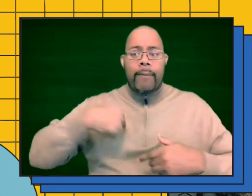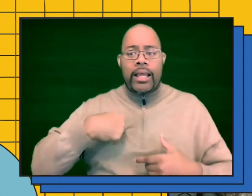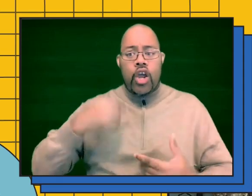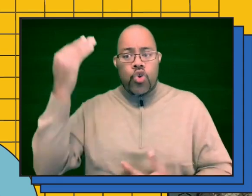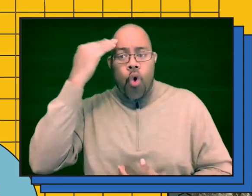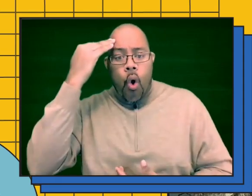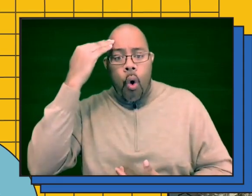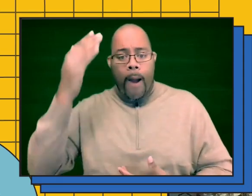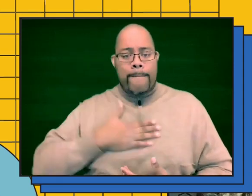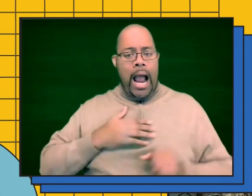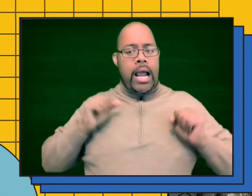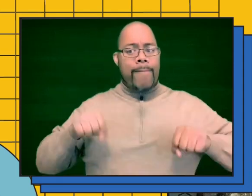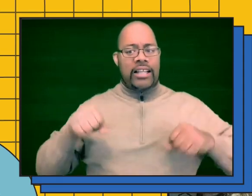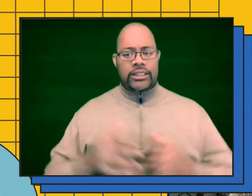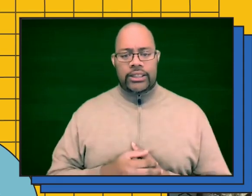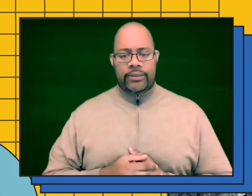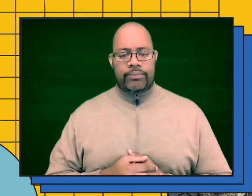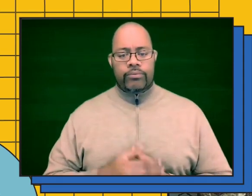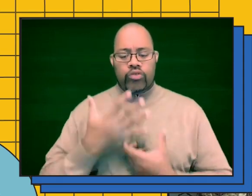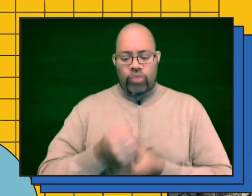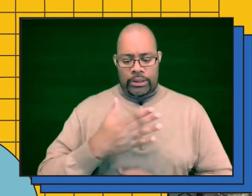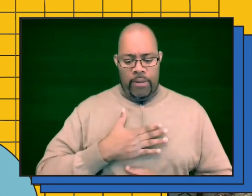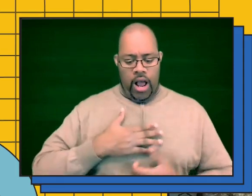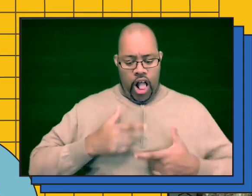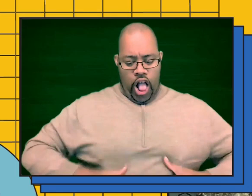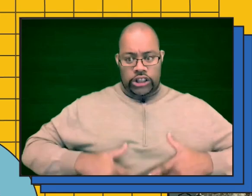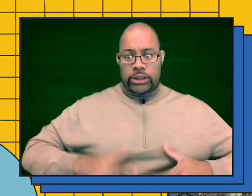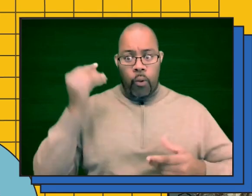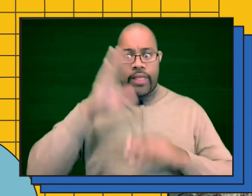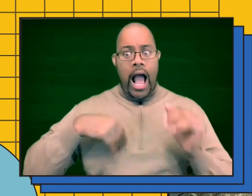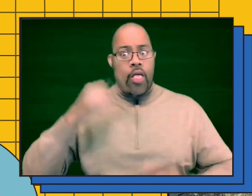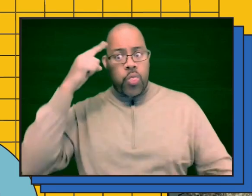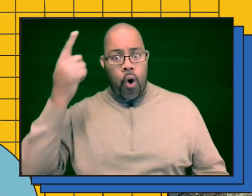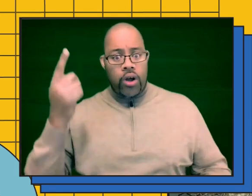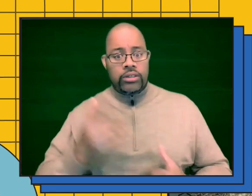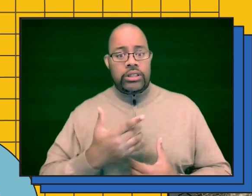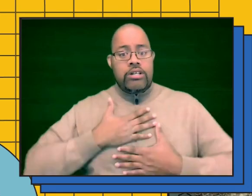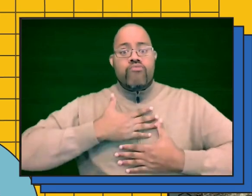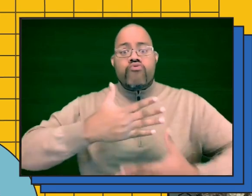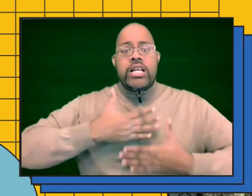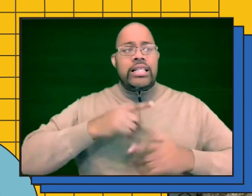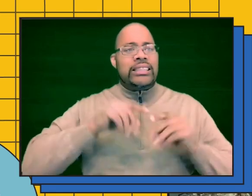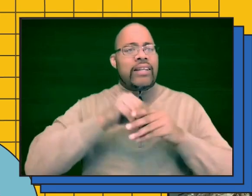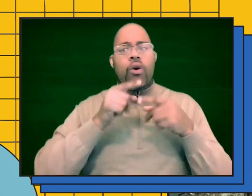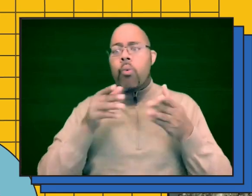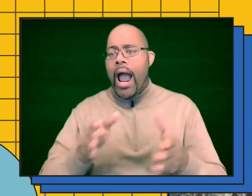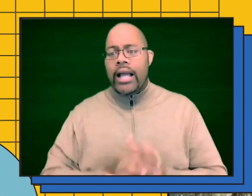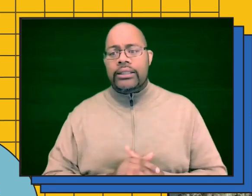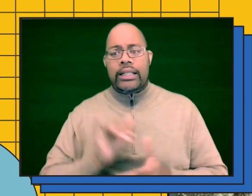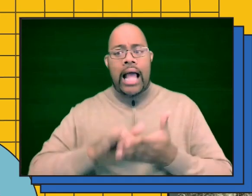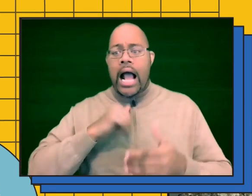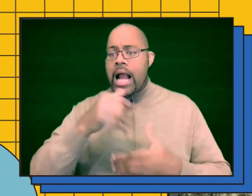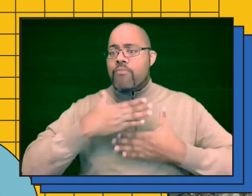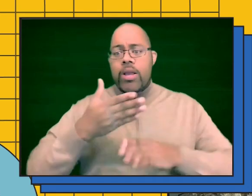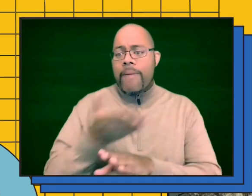would shock me into knowing my capacity, trust my lungs more than I thought I could, to breathe in ways I haven't